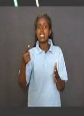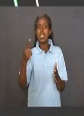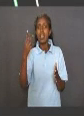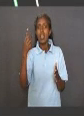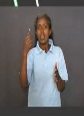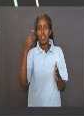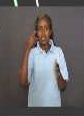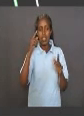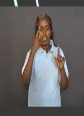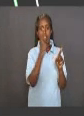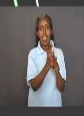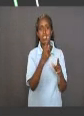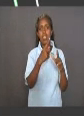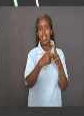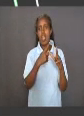a right angle.